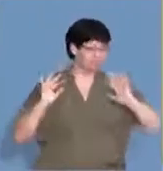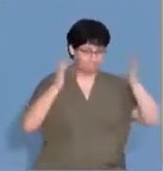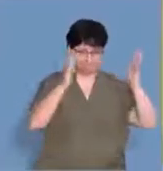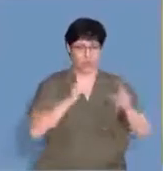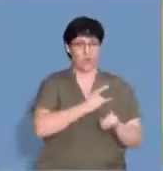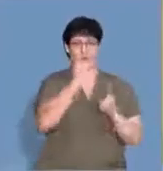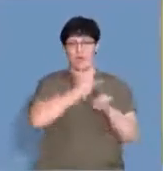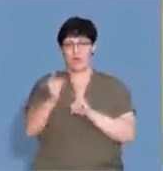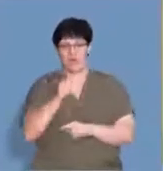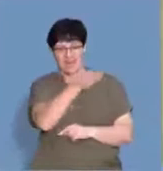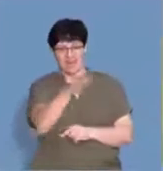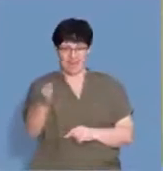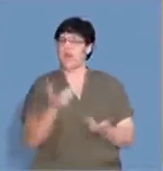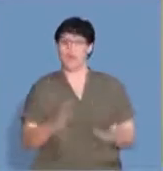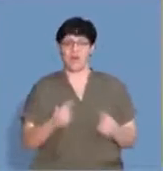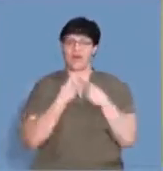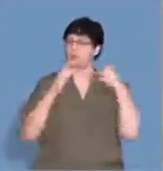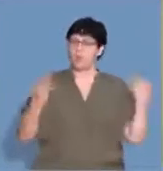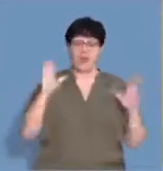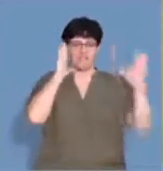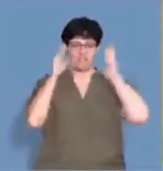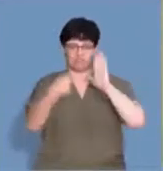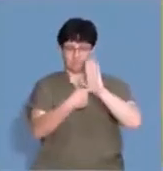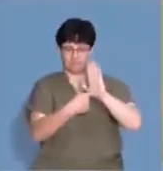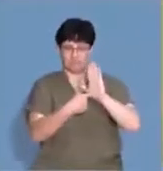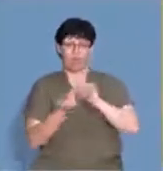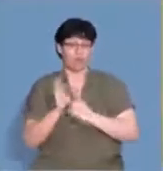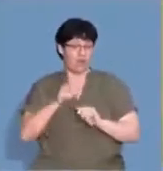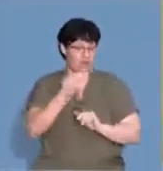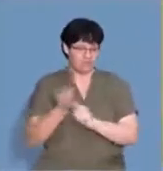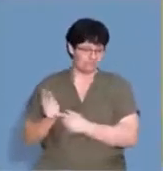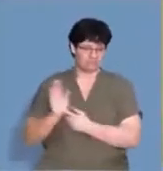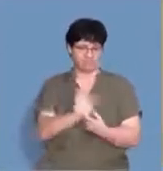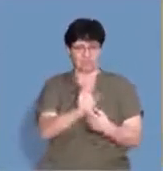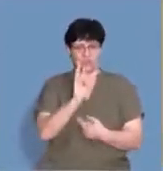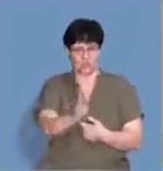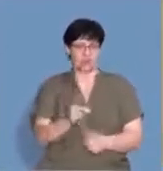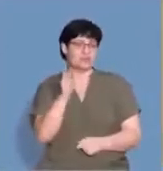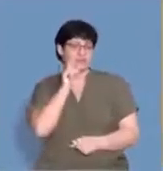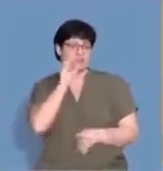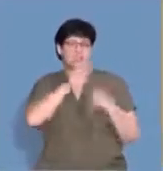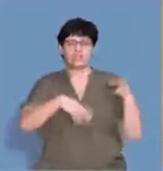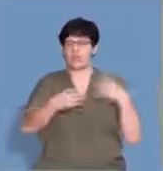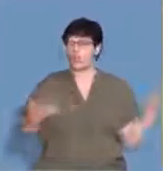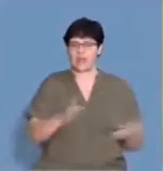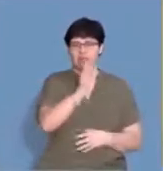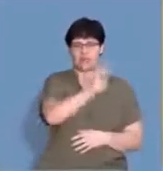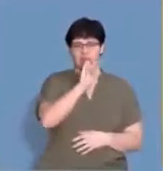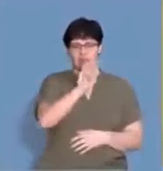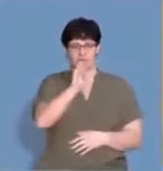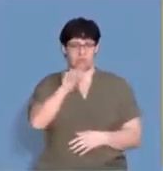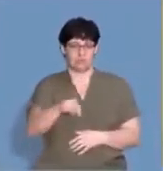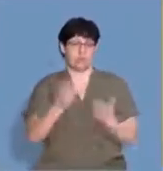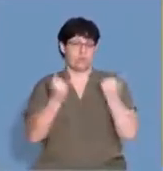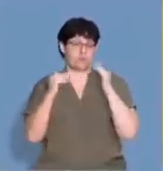Congratulations to all of our competition winners who will be announced on our Facebook page after the show. Don't forget to check out our schedule on